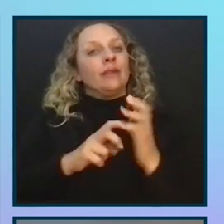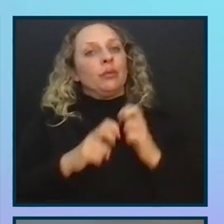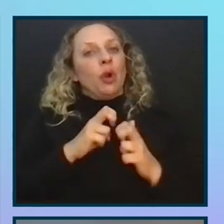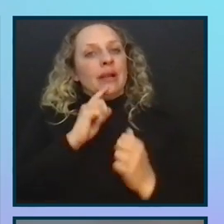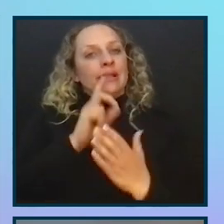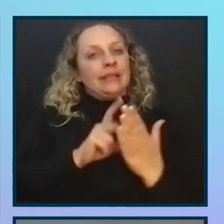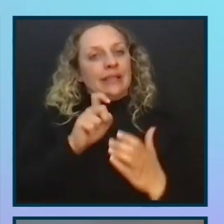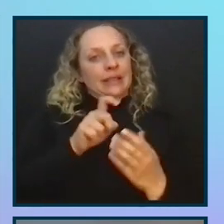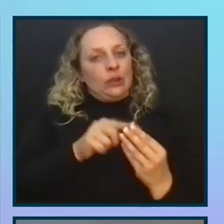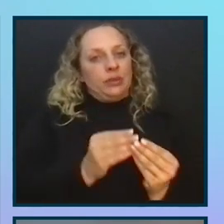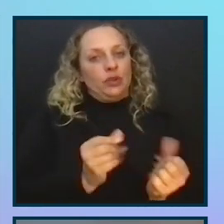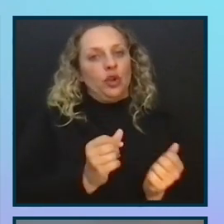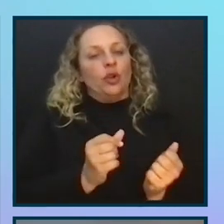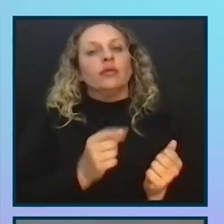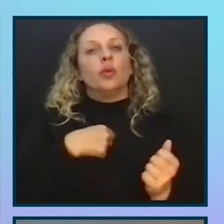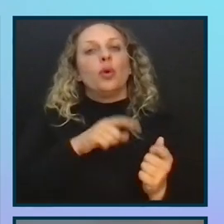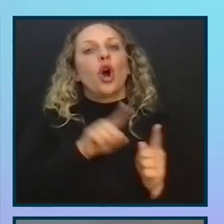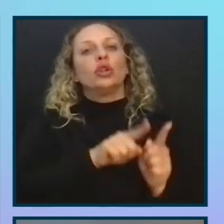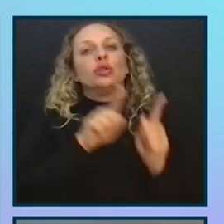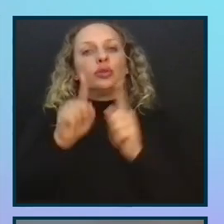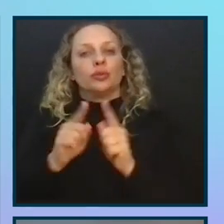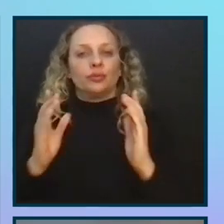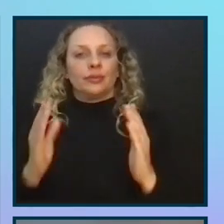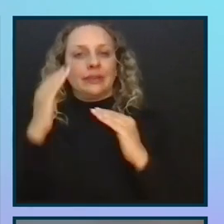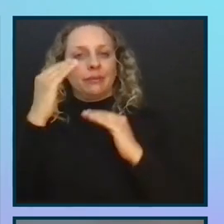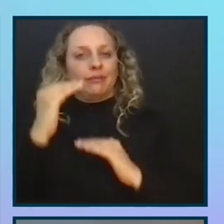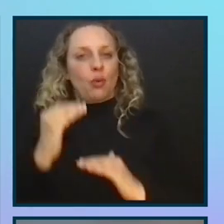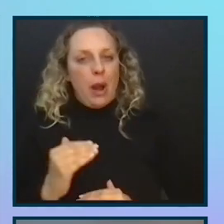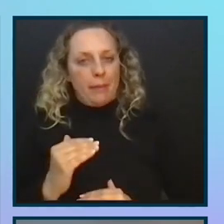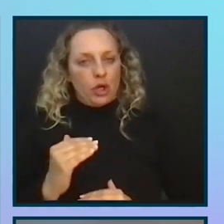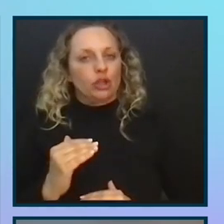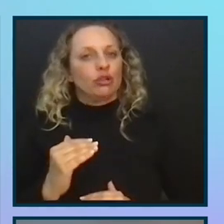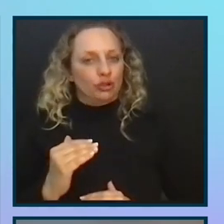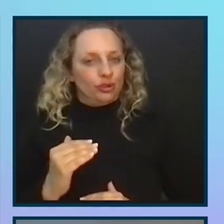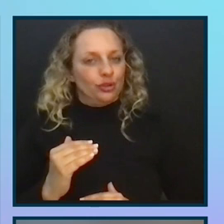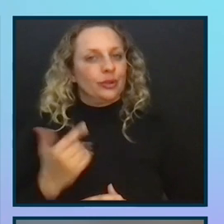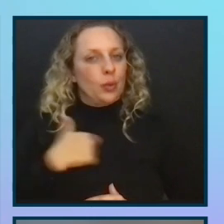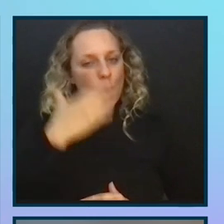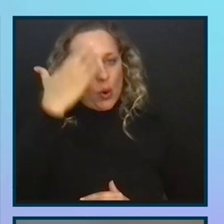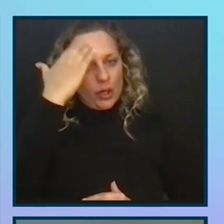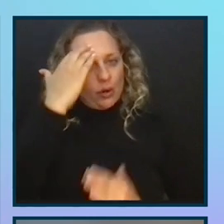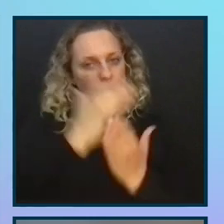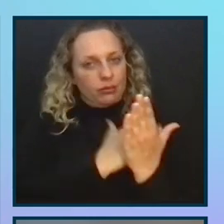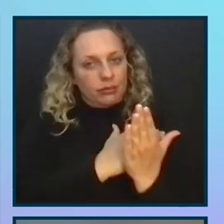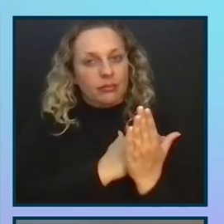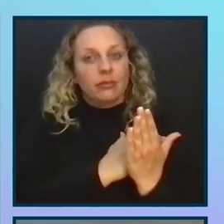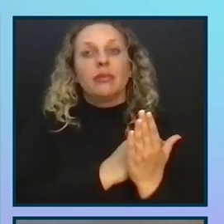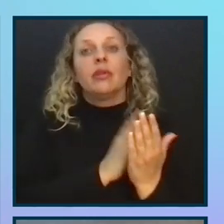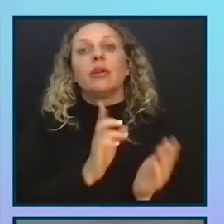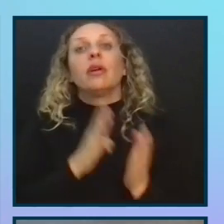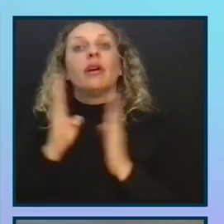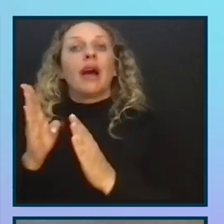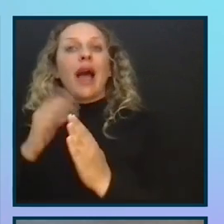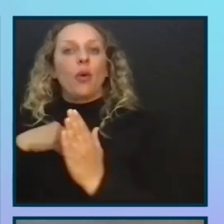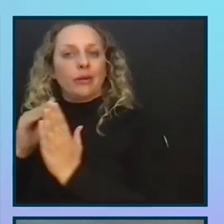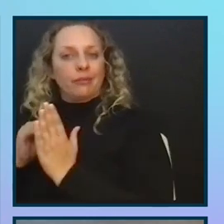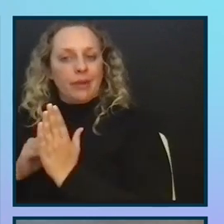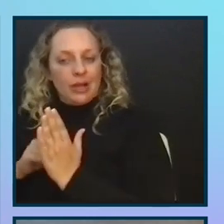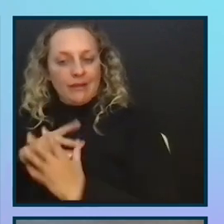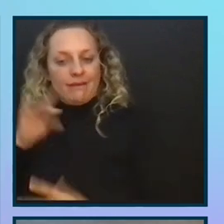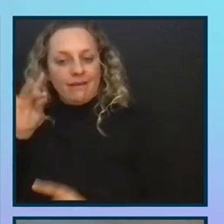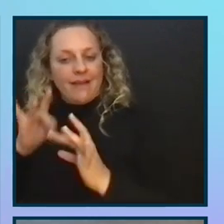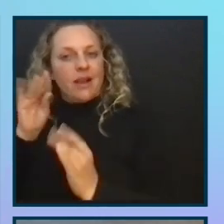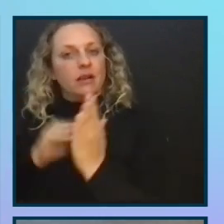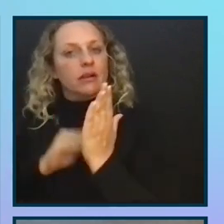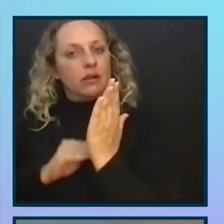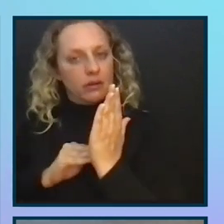solved. We can also set parameters around the things that we already know and backlog anything new that comes up during discovery. And